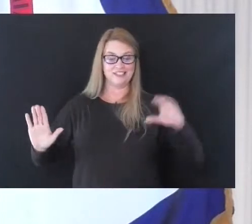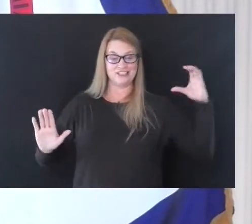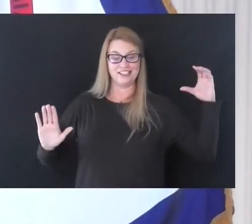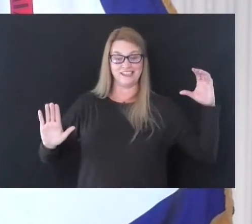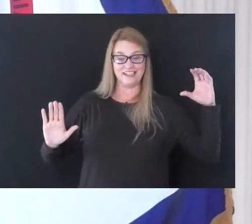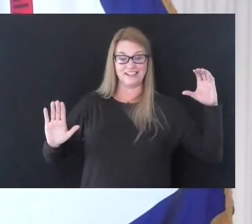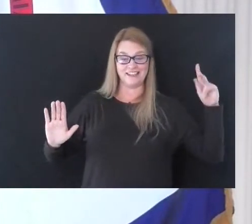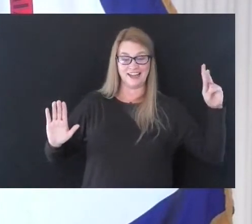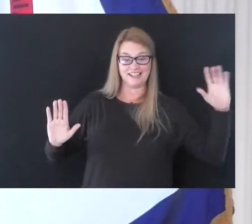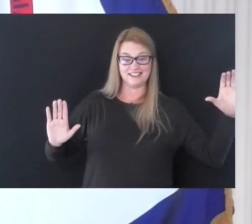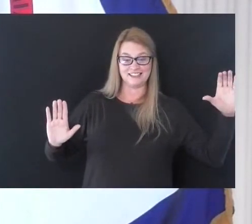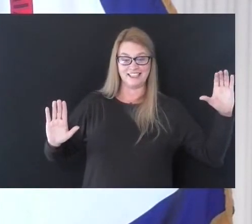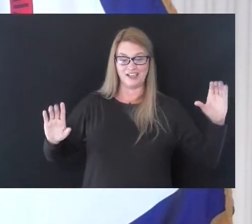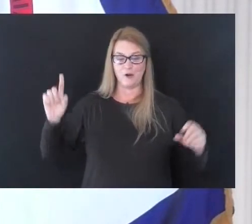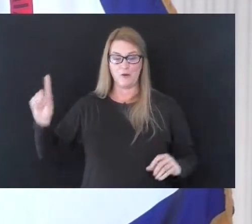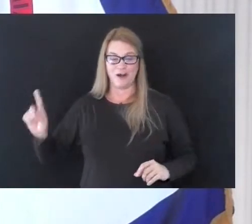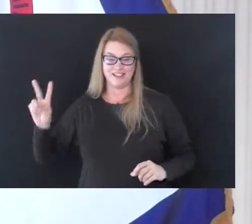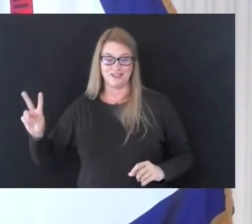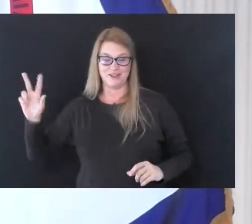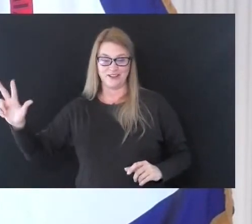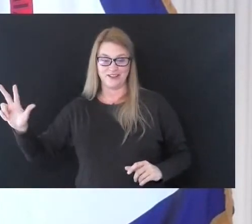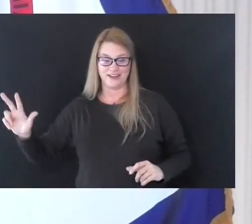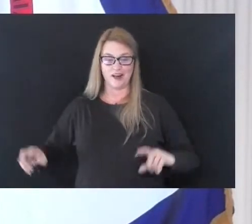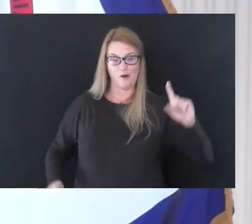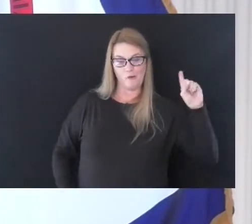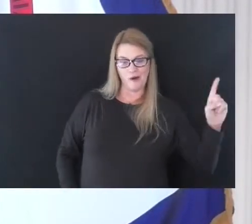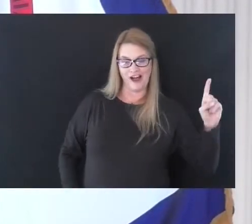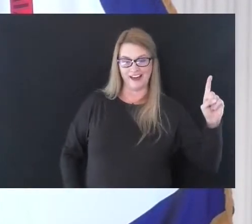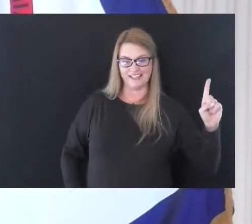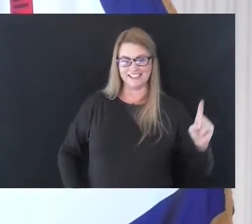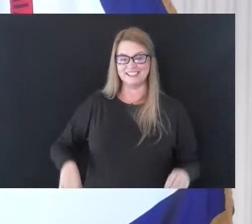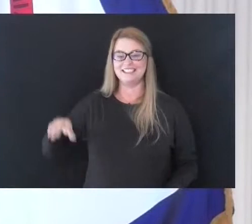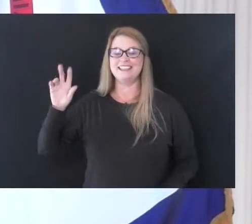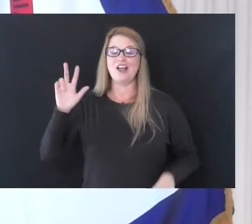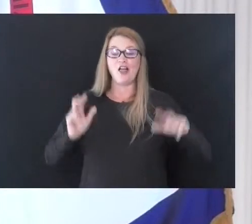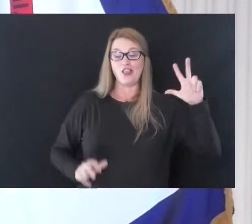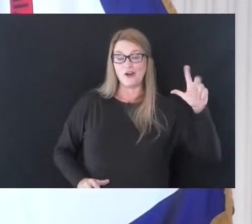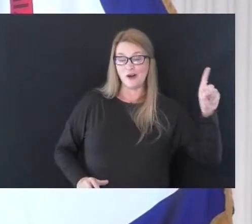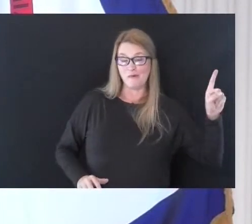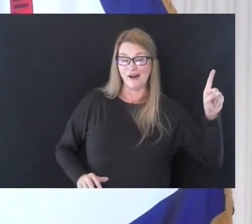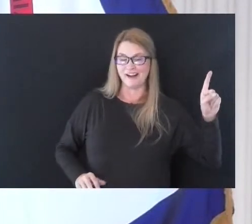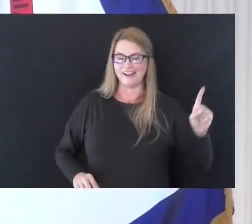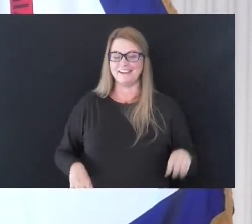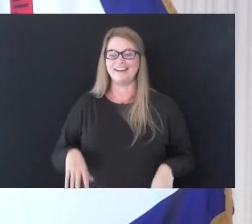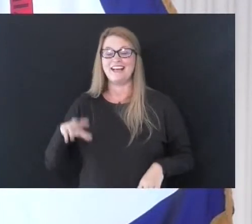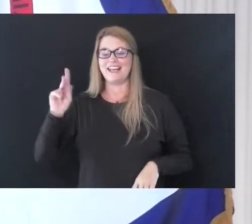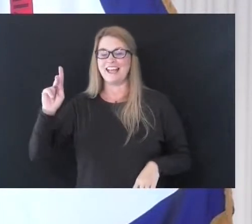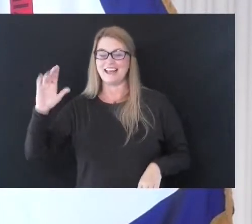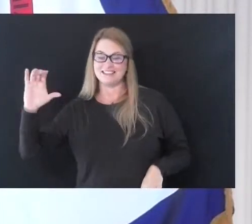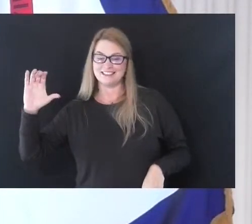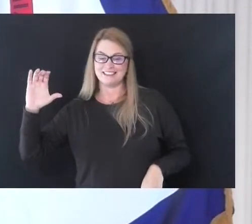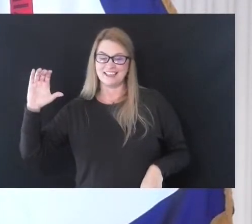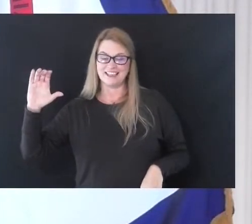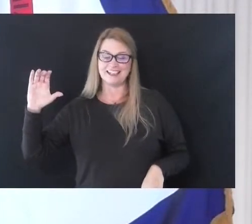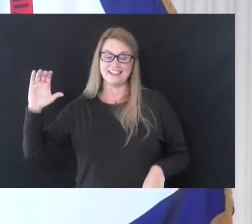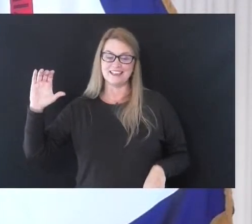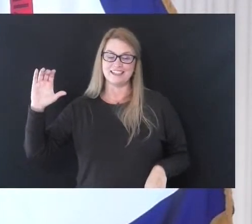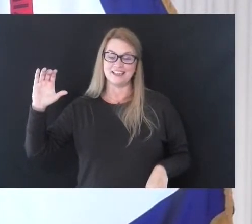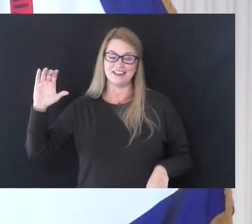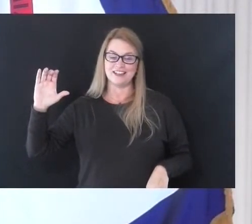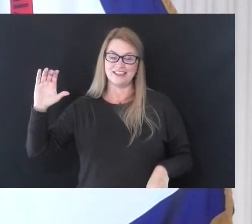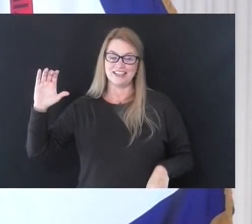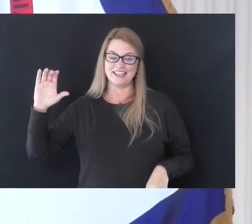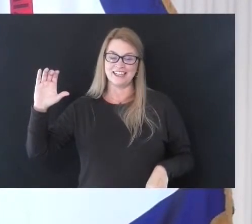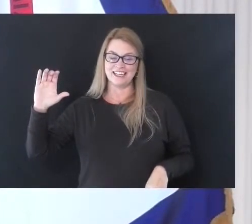That's 1, 2, 3, 1. 31. And Kansas City,